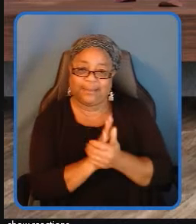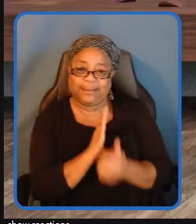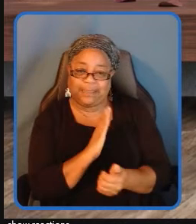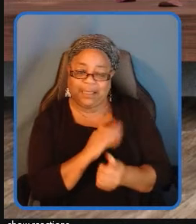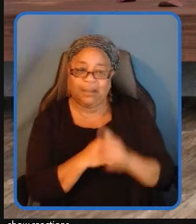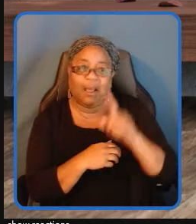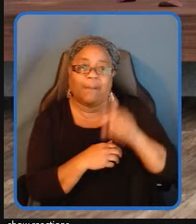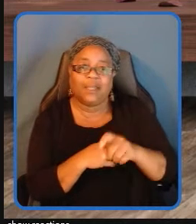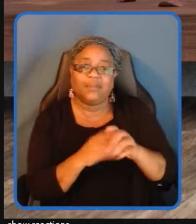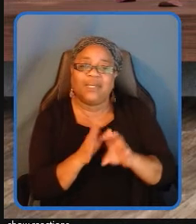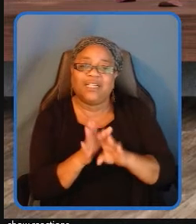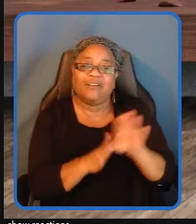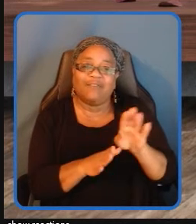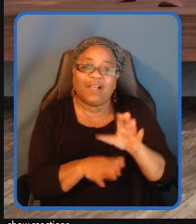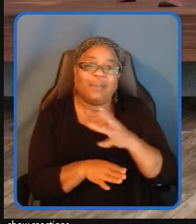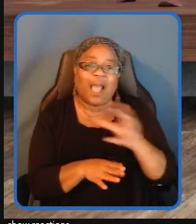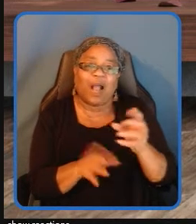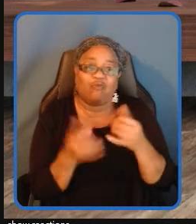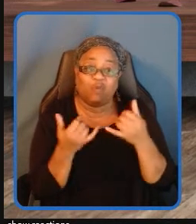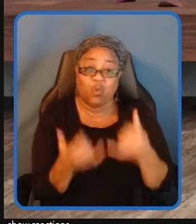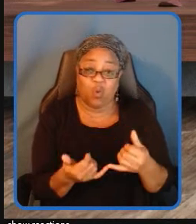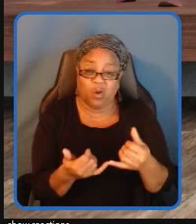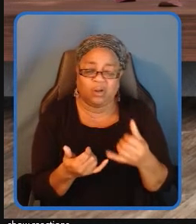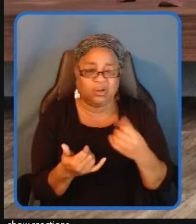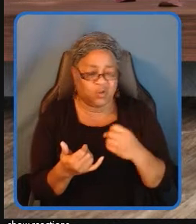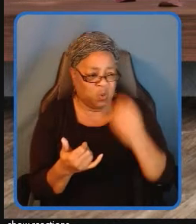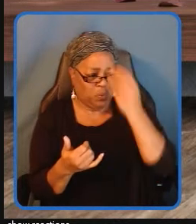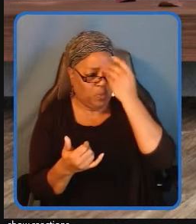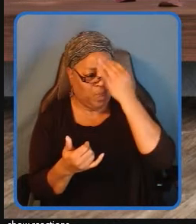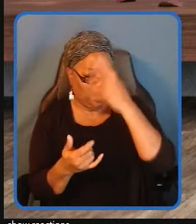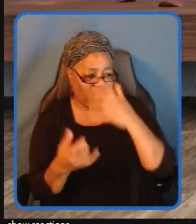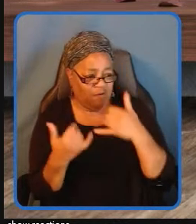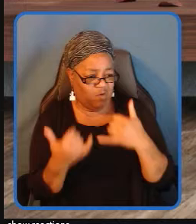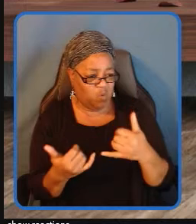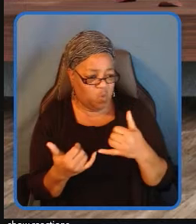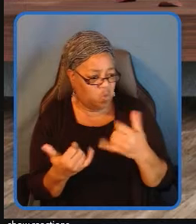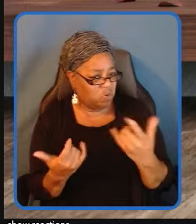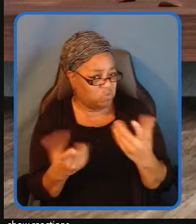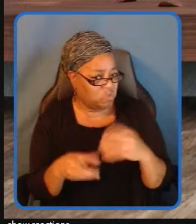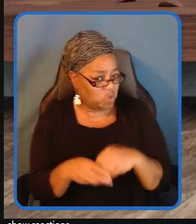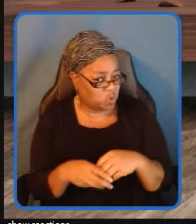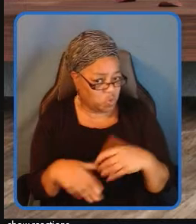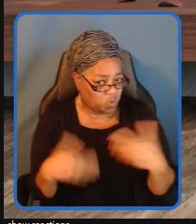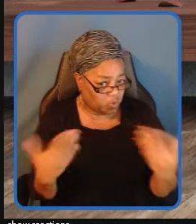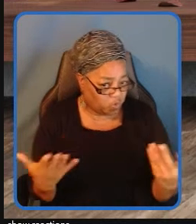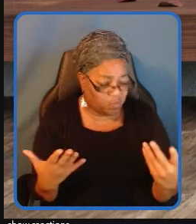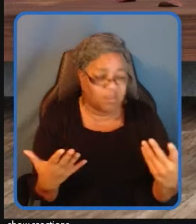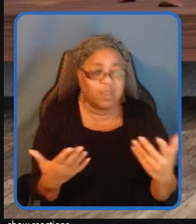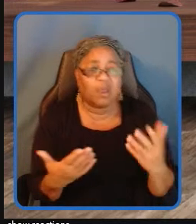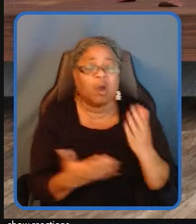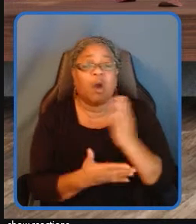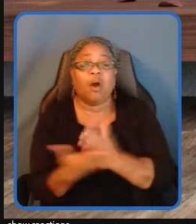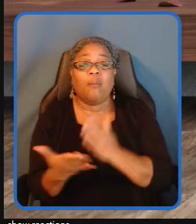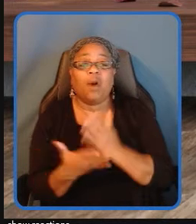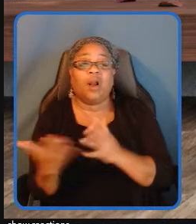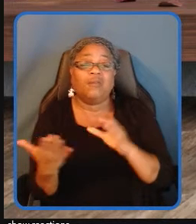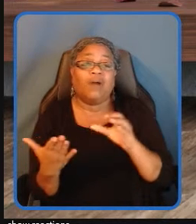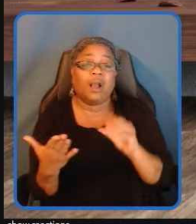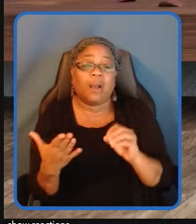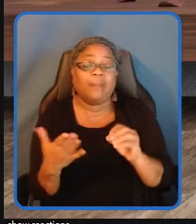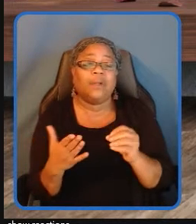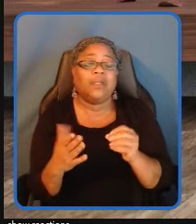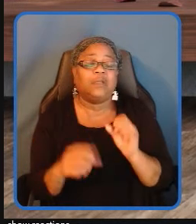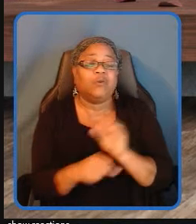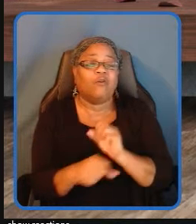must be developed and rewarded. So when we think about rewards, that could include things like part of a company's performance review